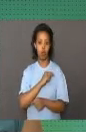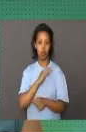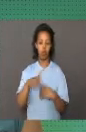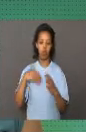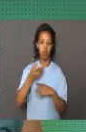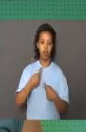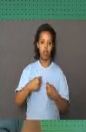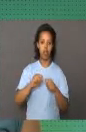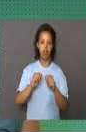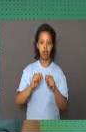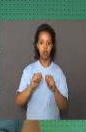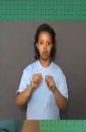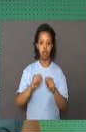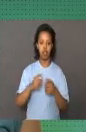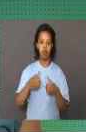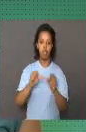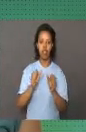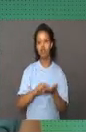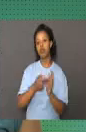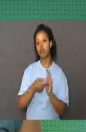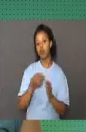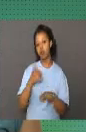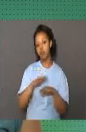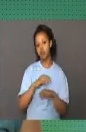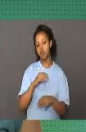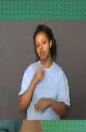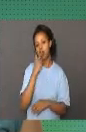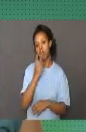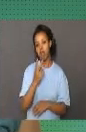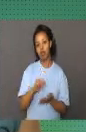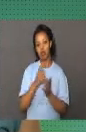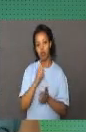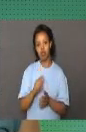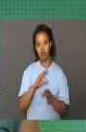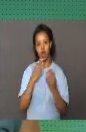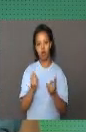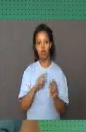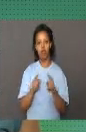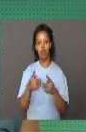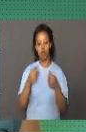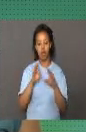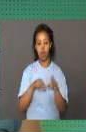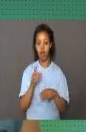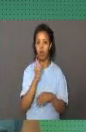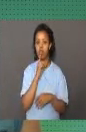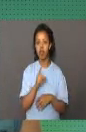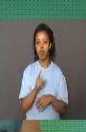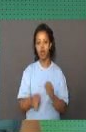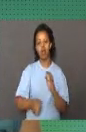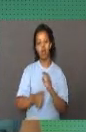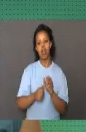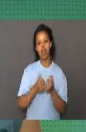course. For now, let us do an activity to ensure you have a